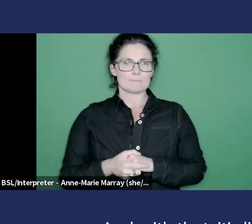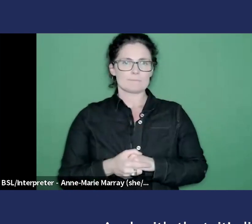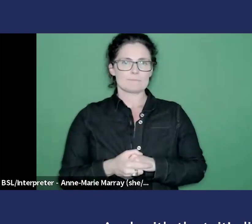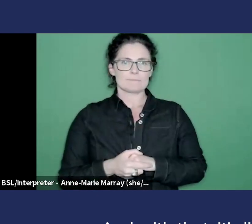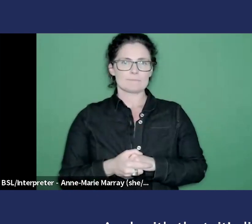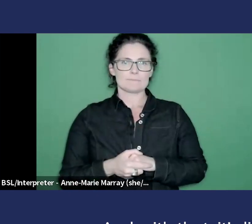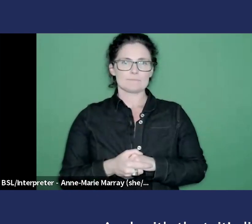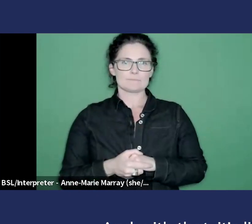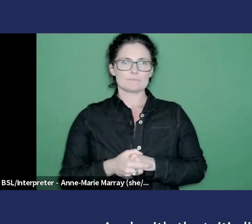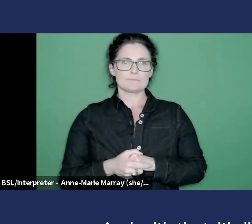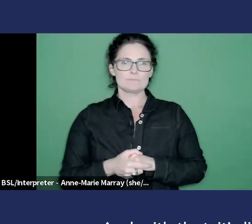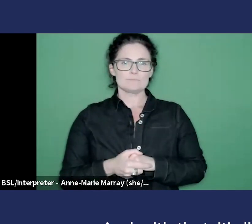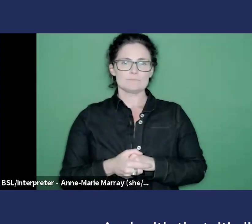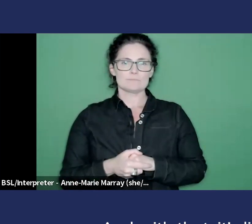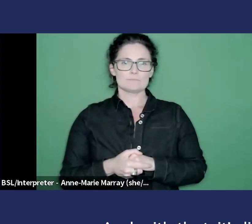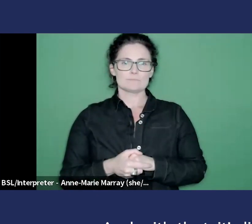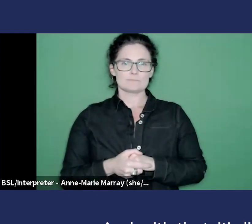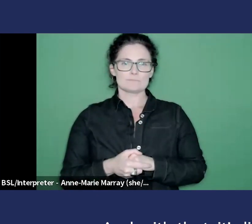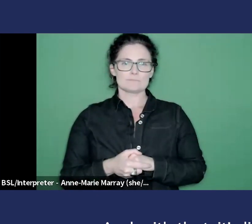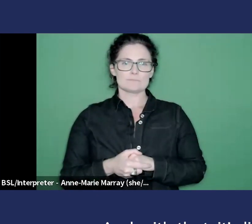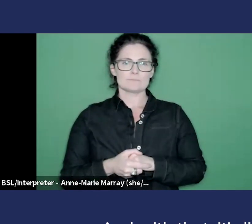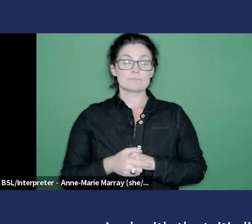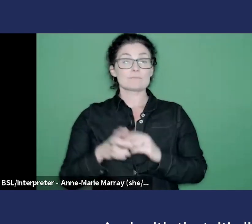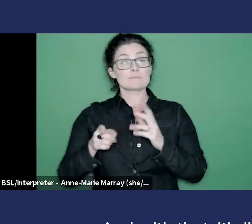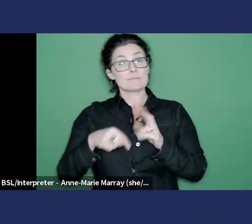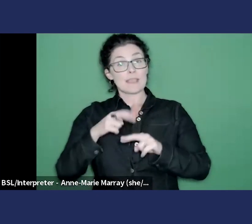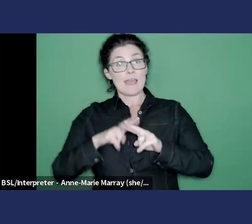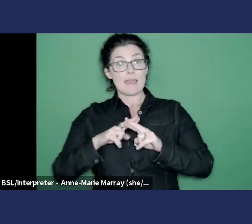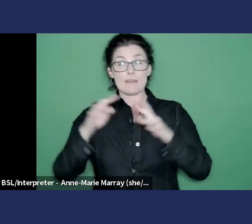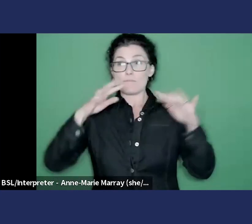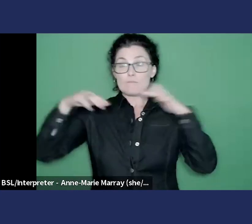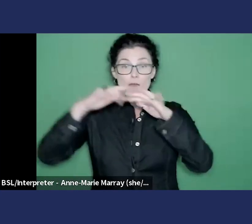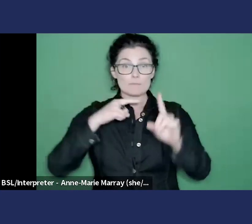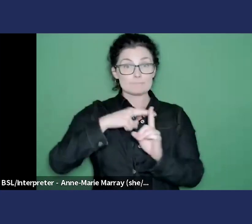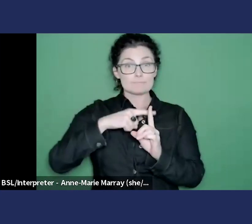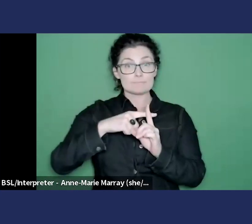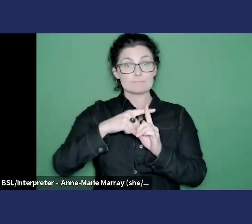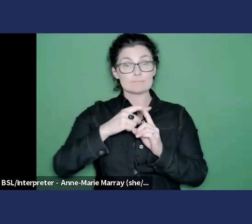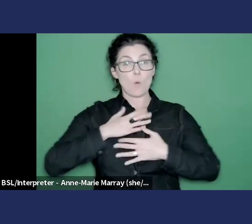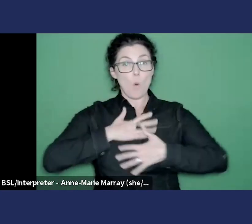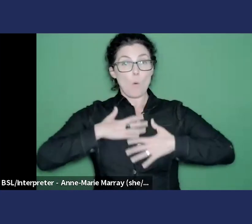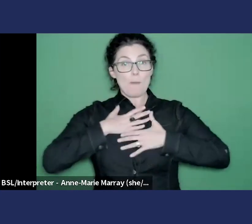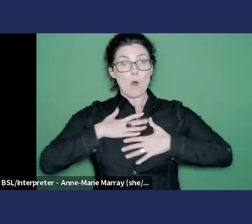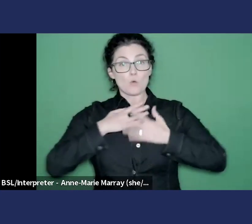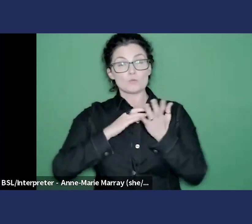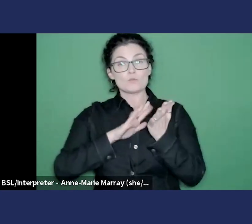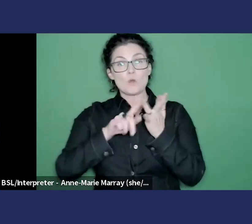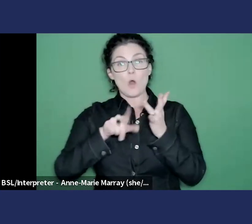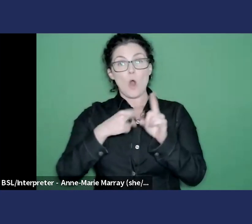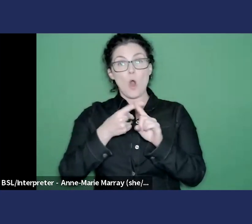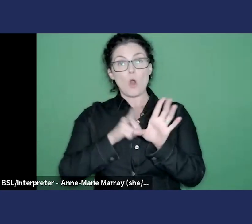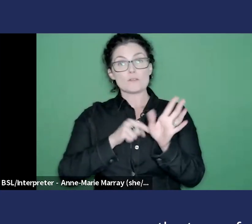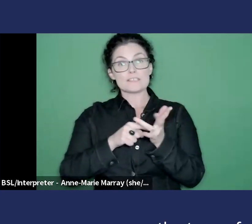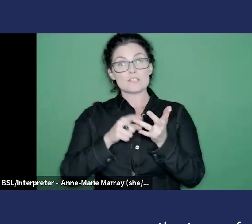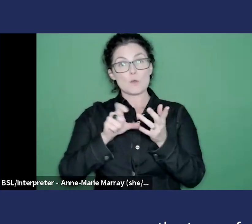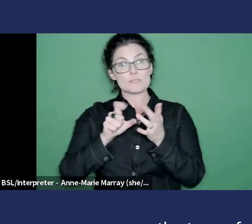release those really beneficial hormones like oxytocin, which we feel when we feel cared for, we feel when